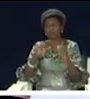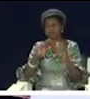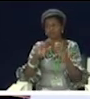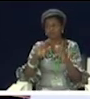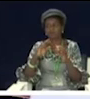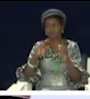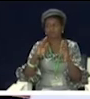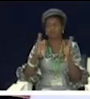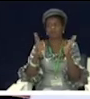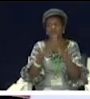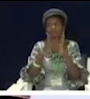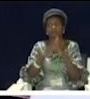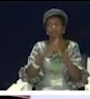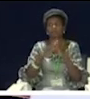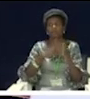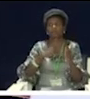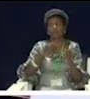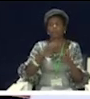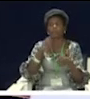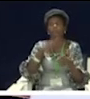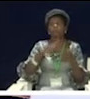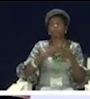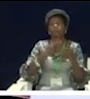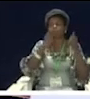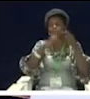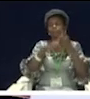asked us to cry to God